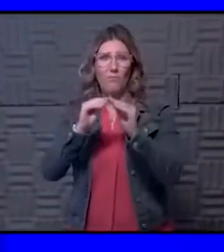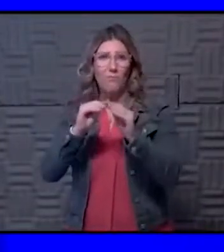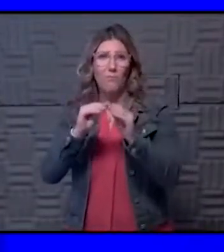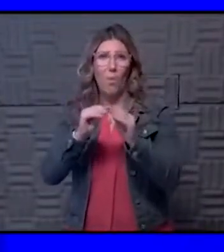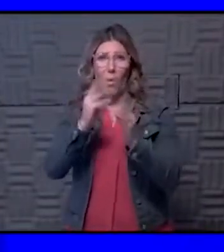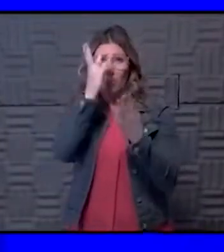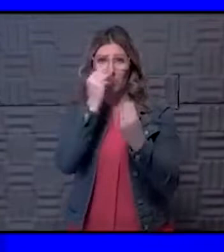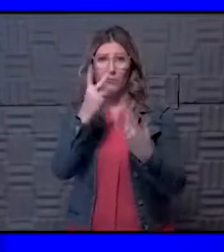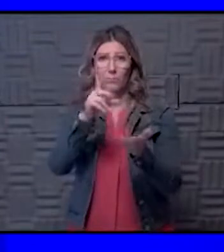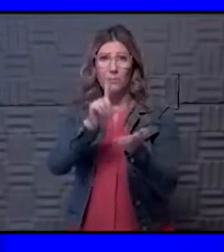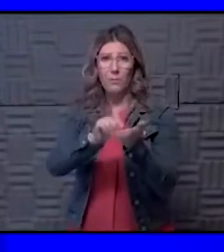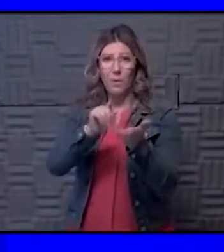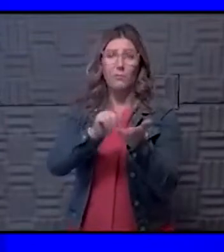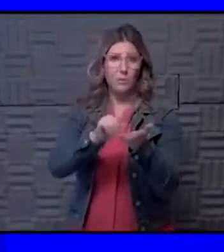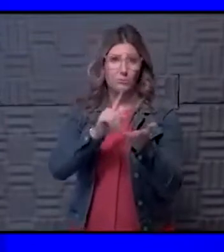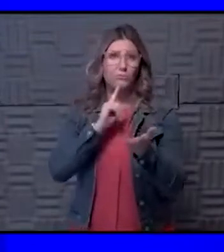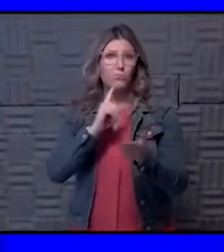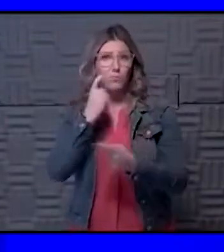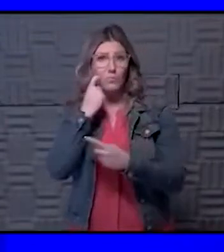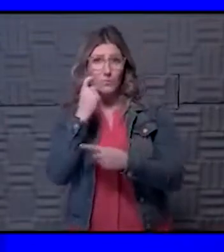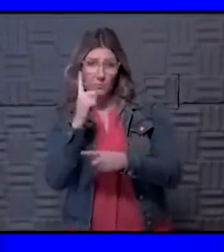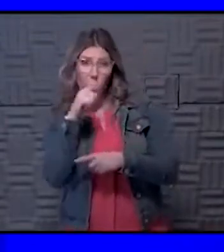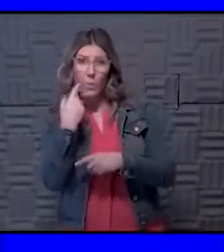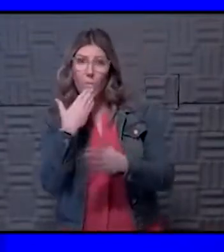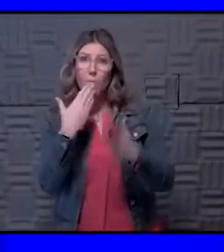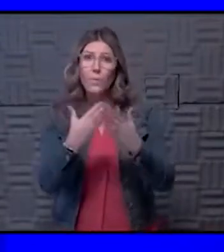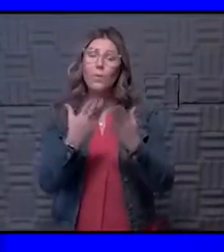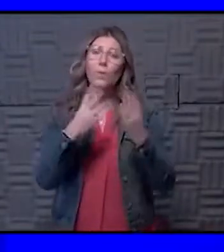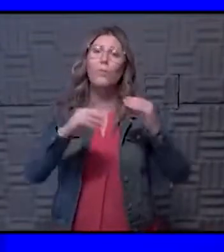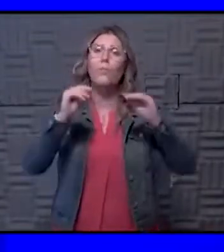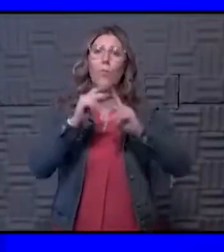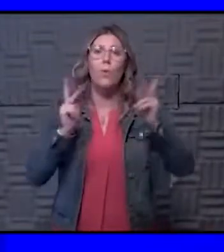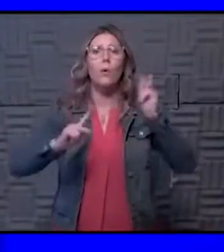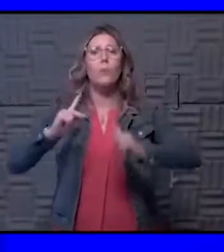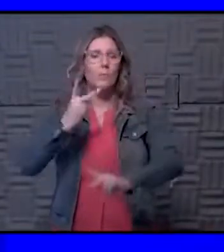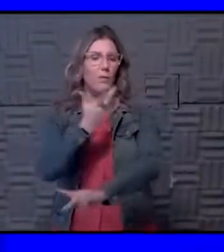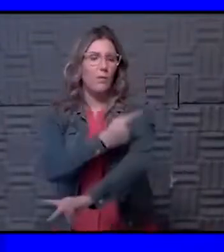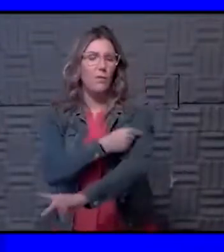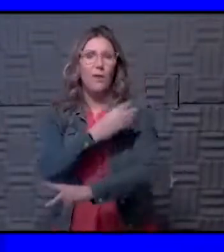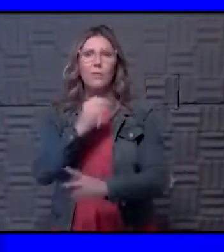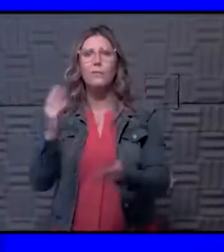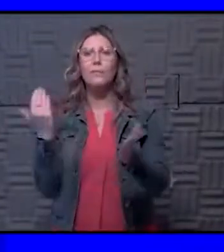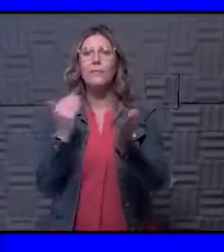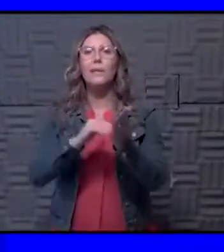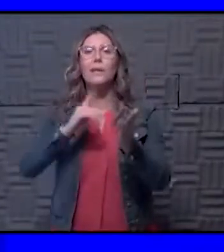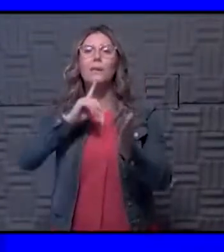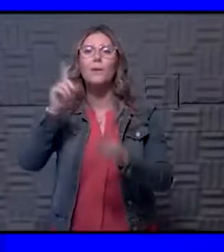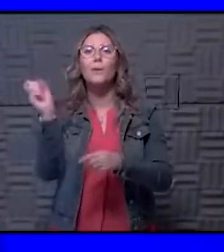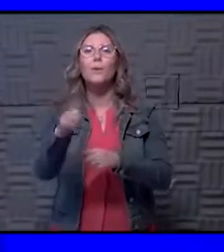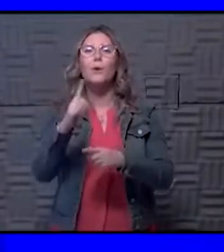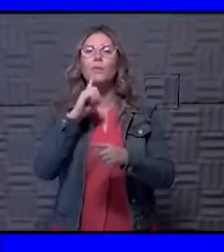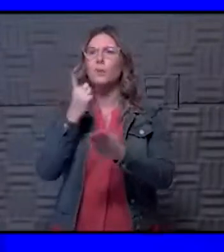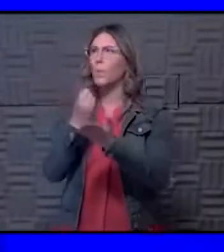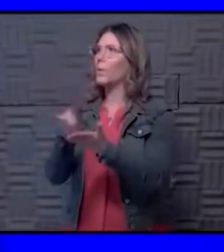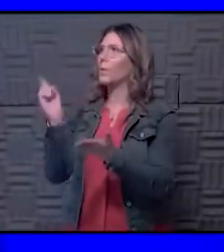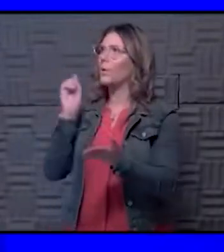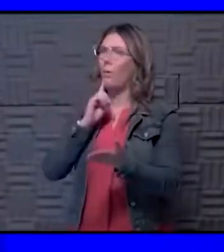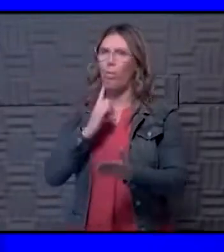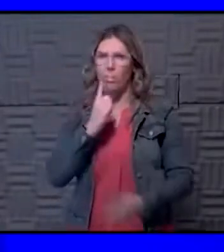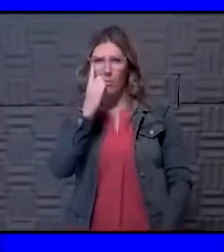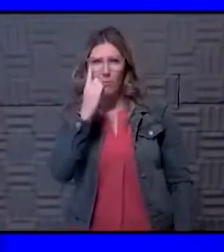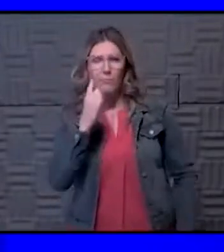recently. It's looking really good. So if we can get more people to get vaccinated, and again, we had a question I think a week ago about